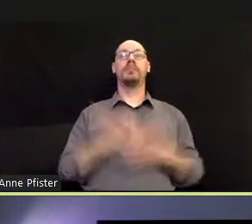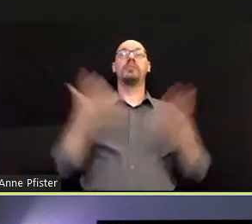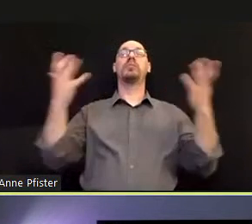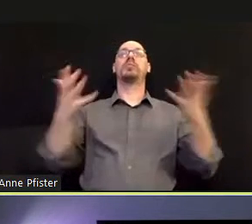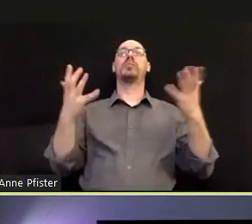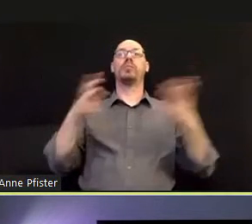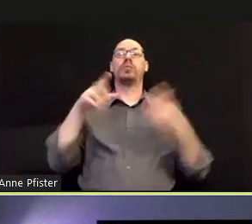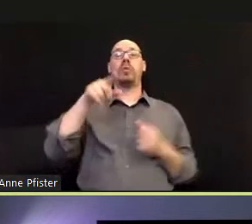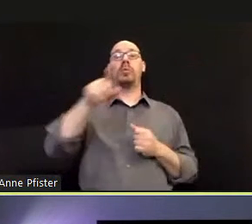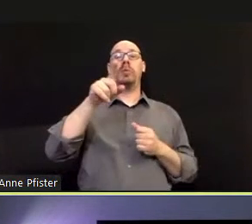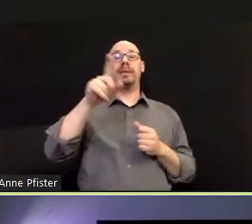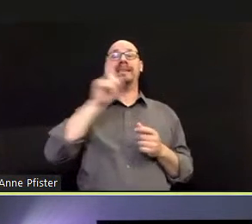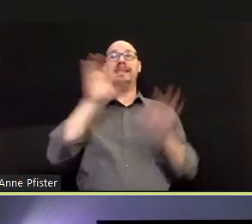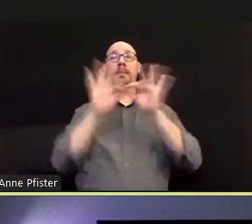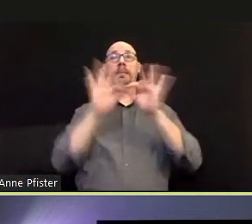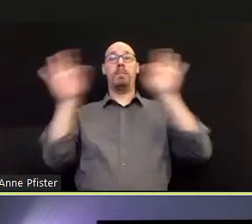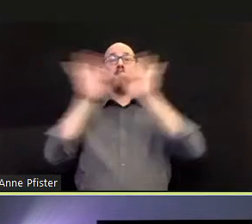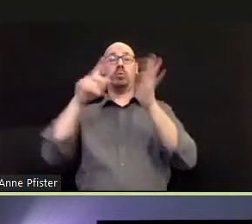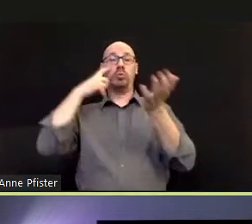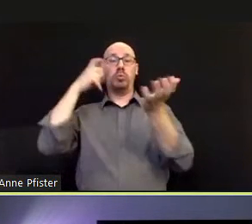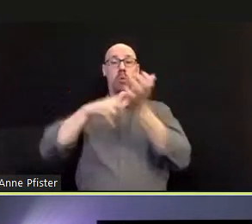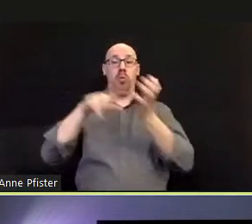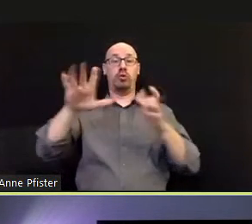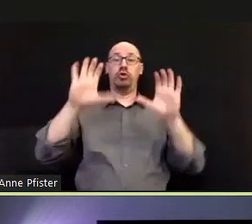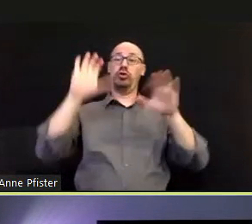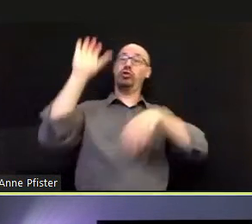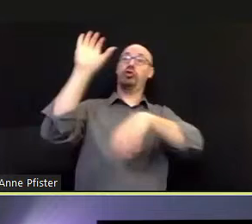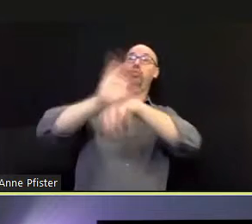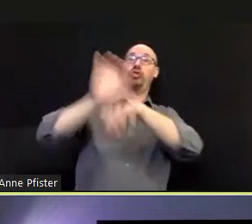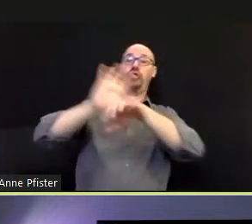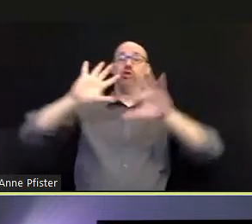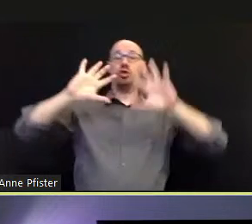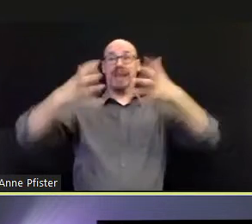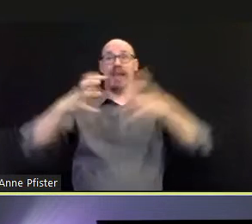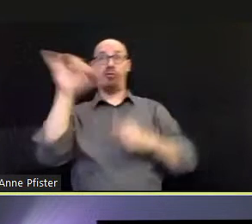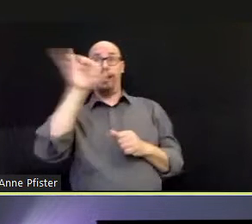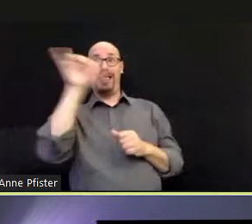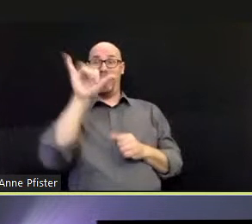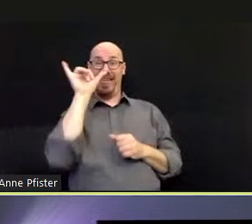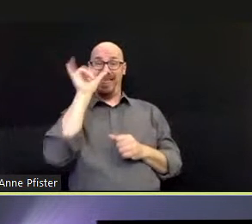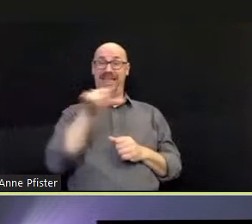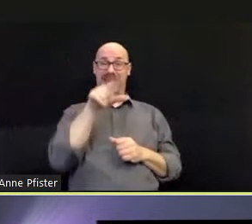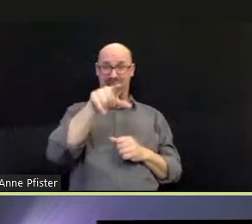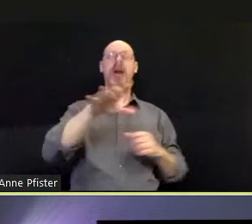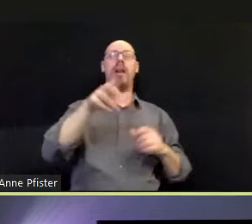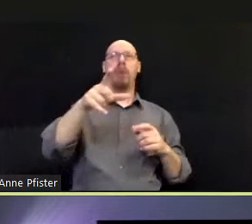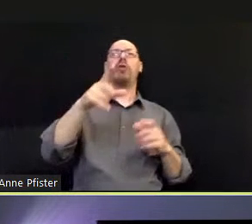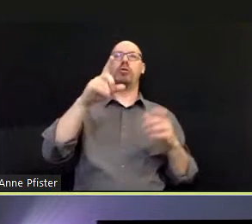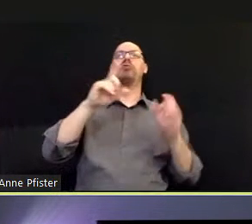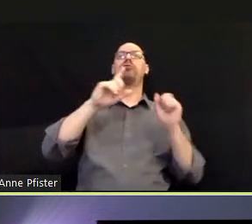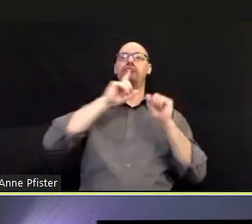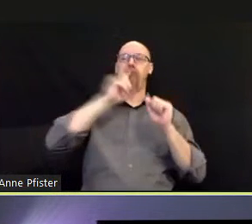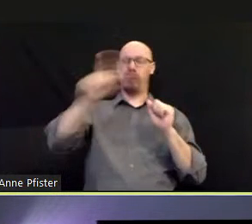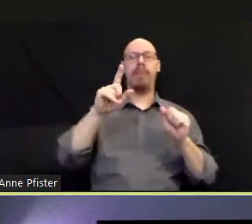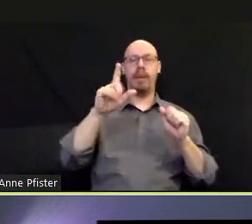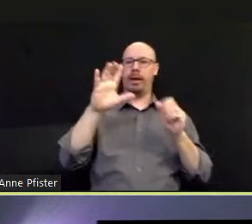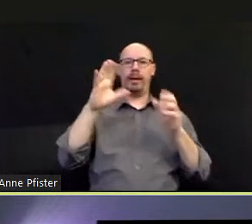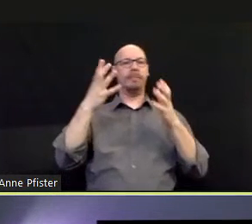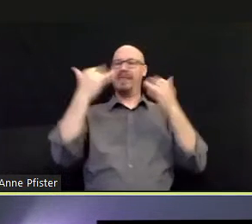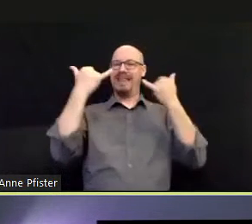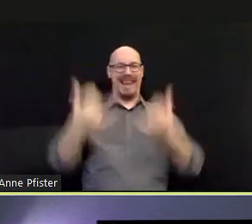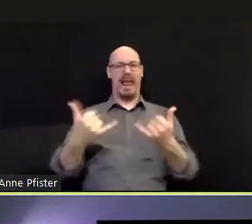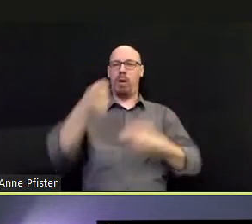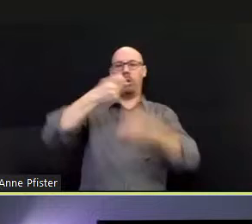And so it's important to note that church gatherings like these have largely displaced the Deaf Cultural Club